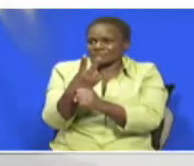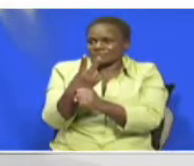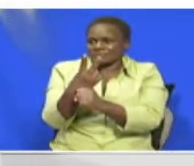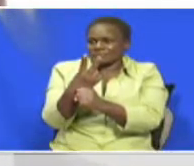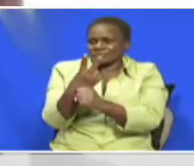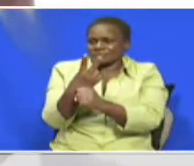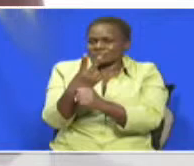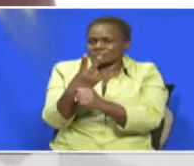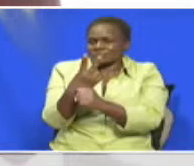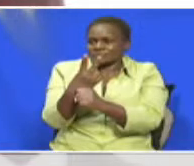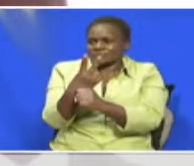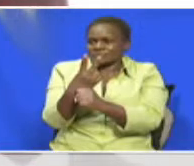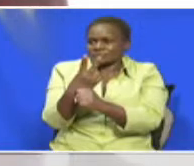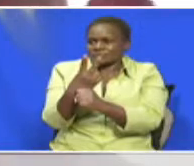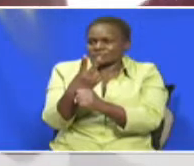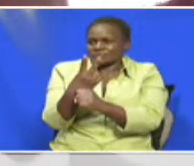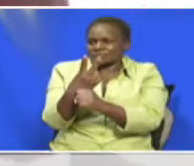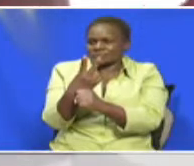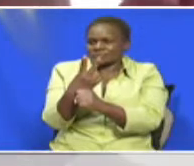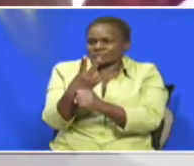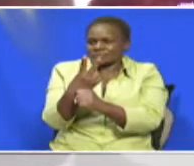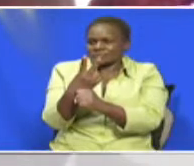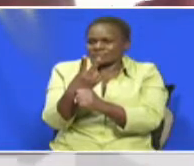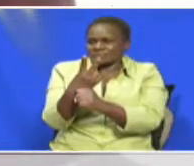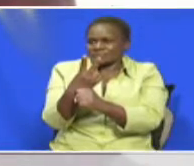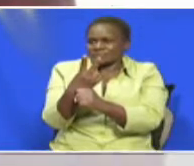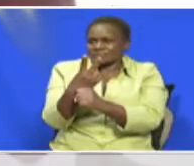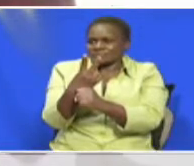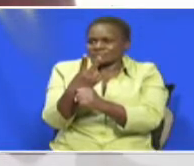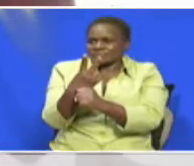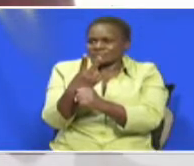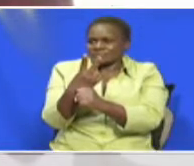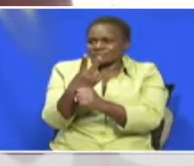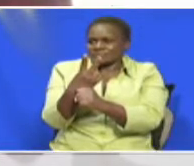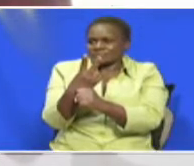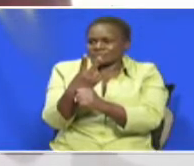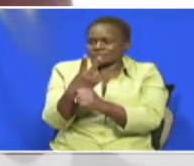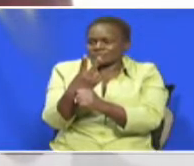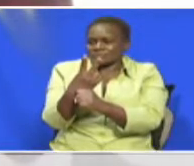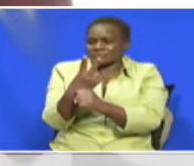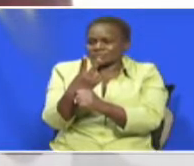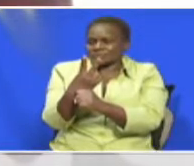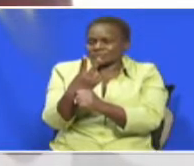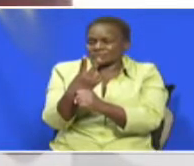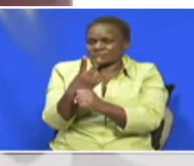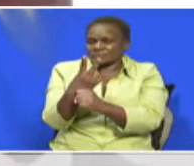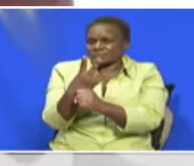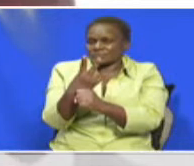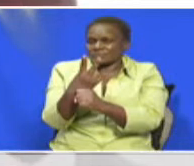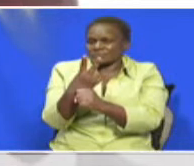me, you should actually finish, go into this forest first.